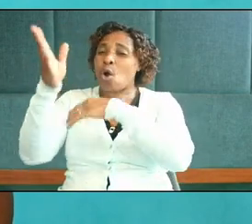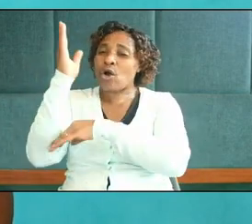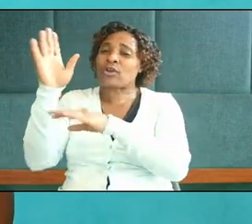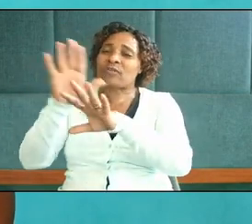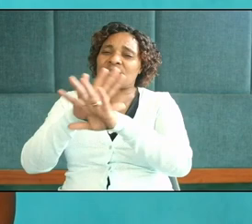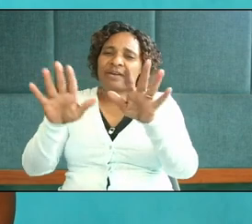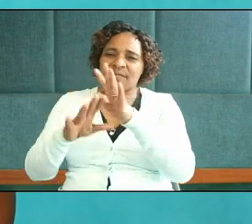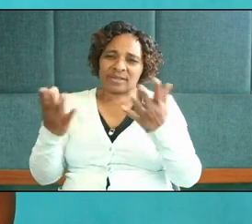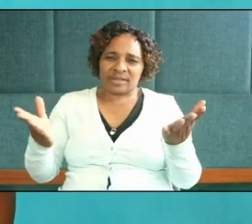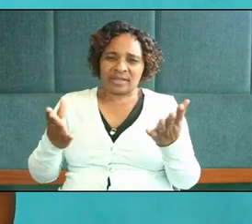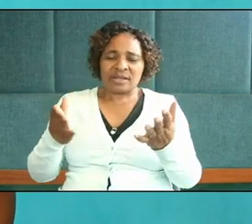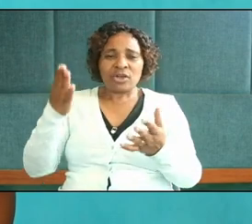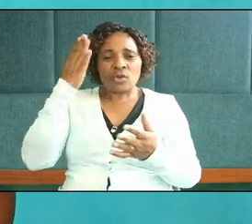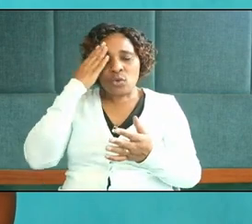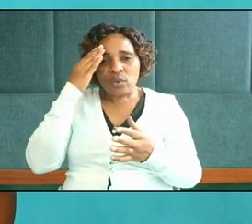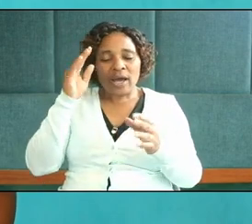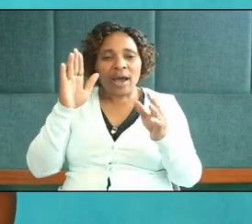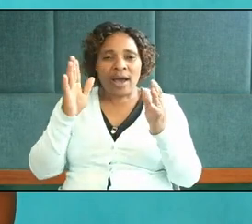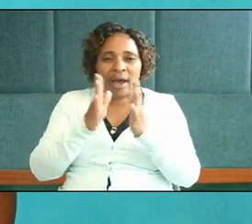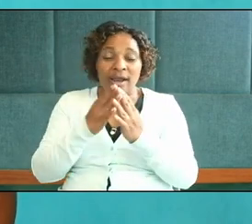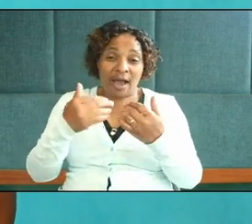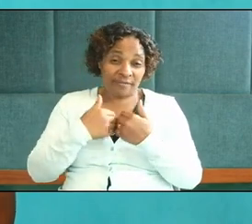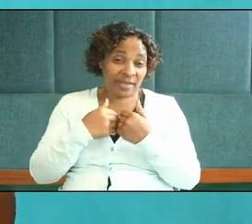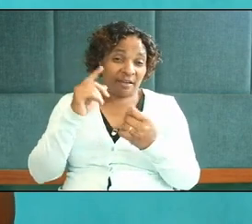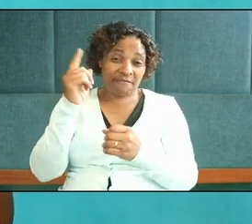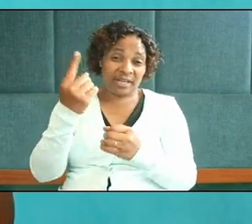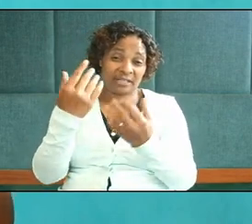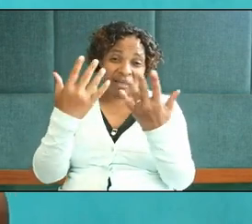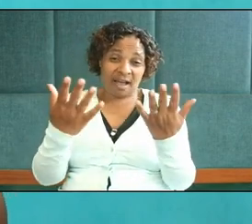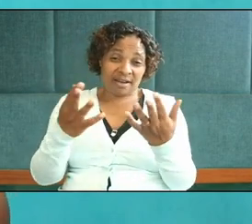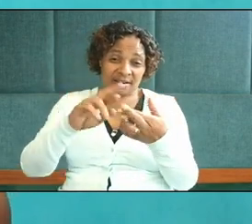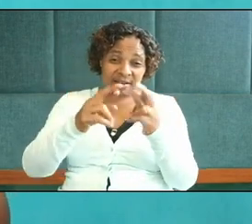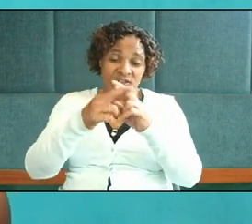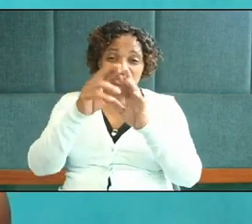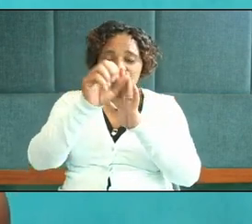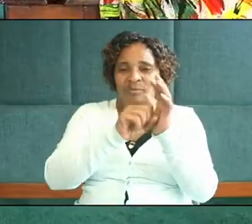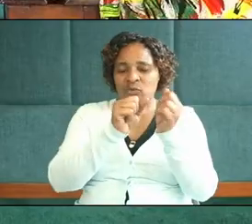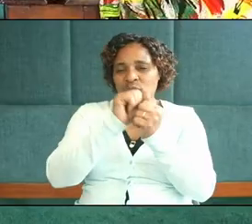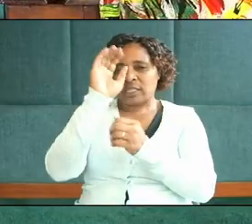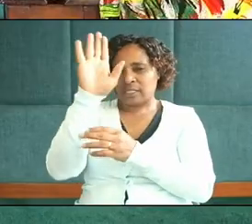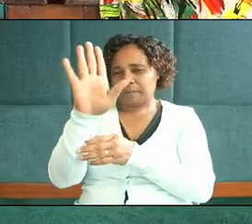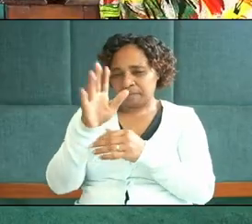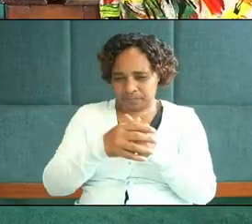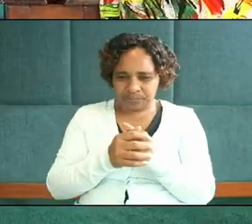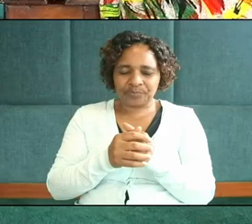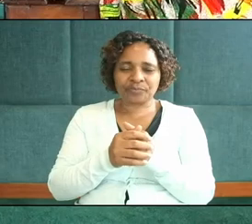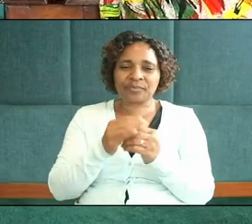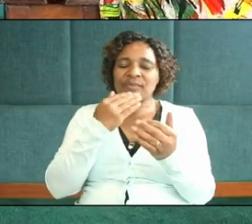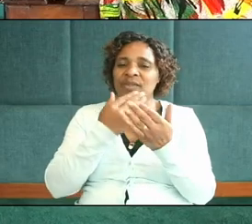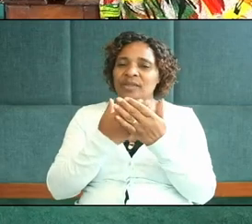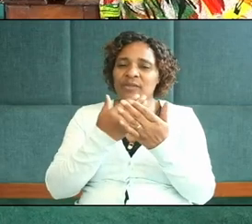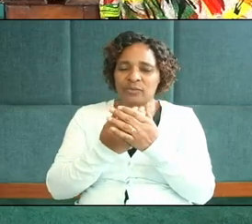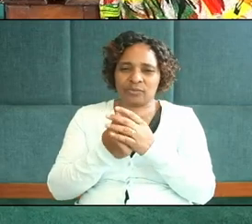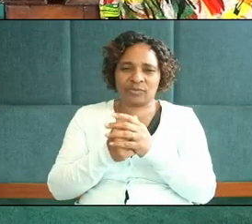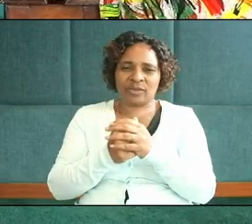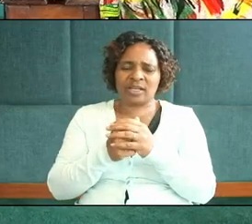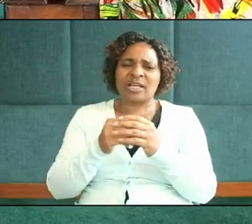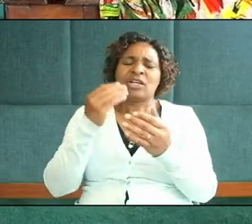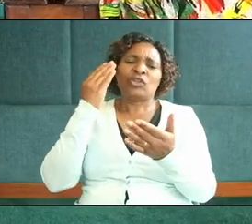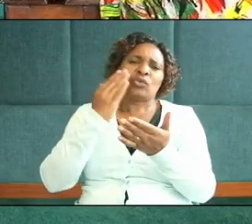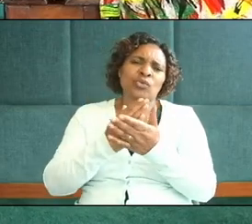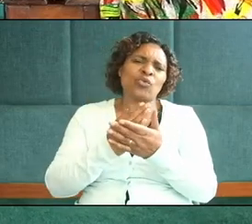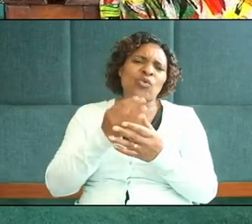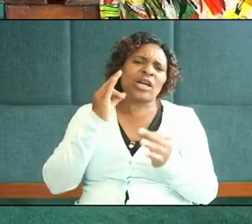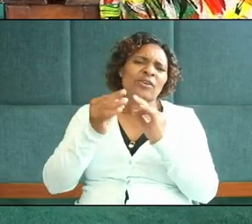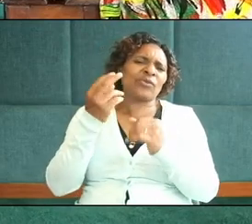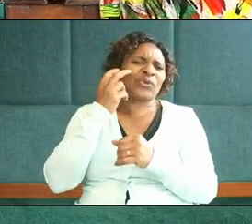between knowing and having a first-hand relationship with Him. And thank you so much for reflecting that. Actually, if